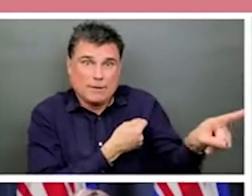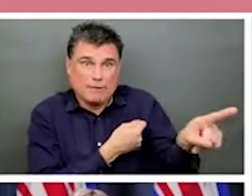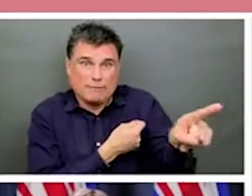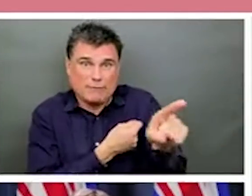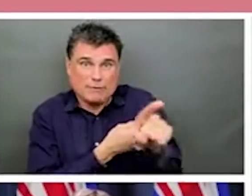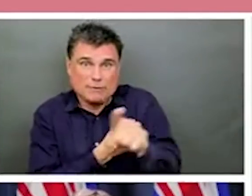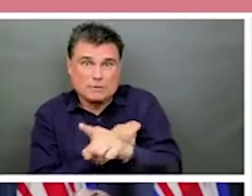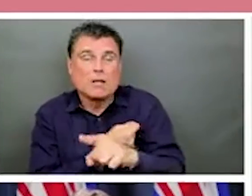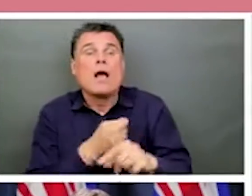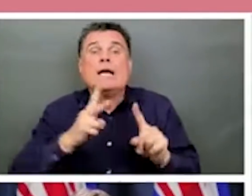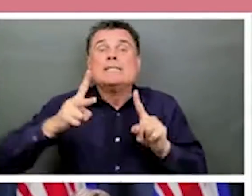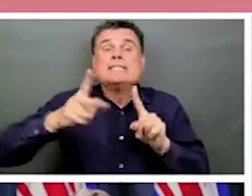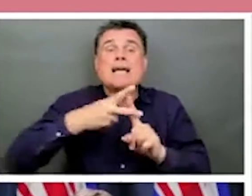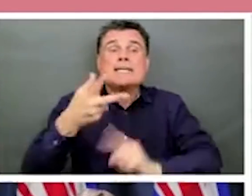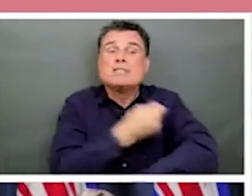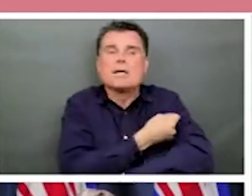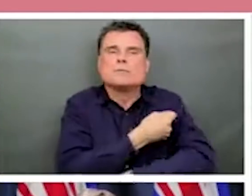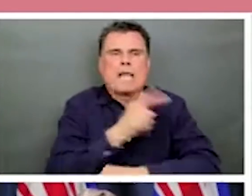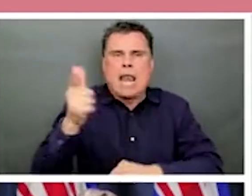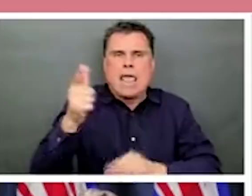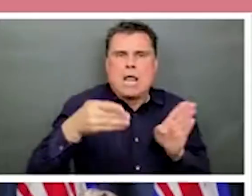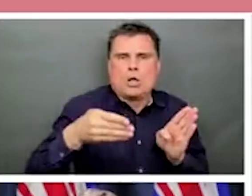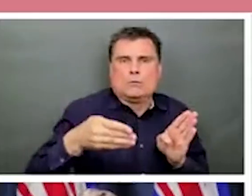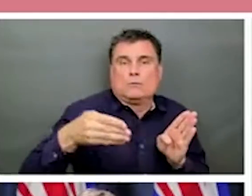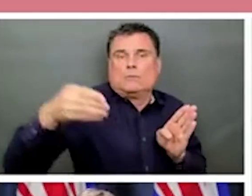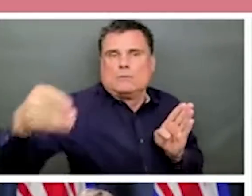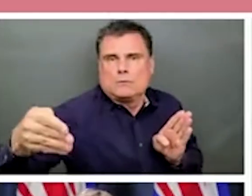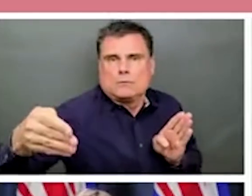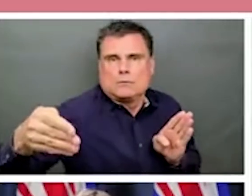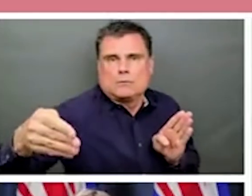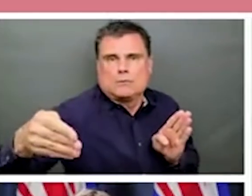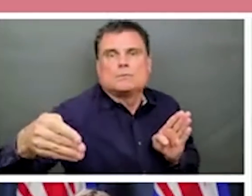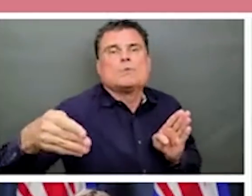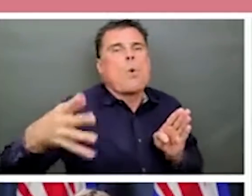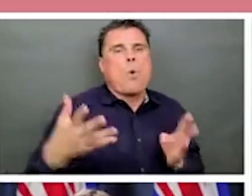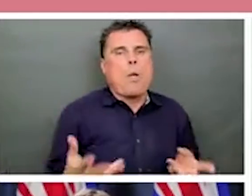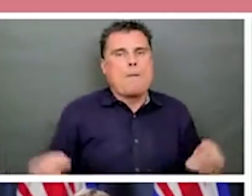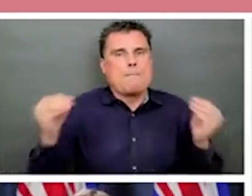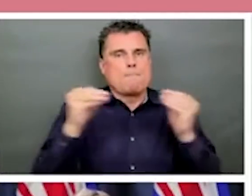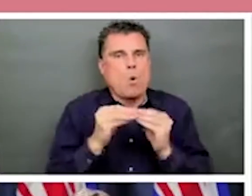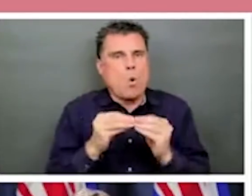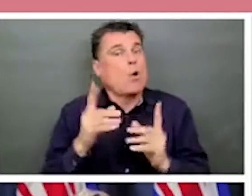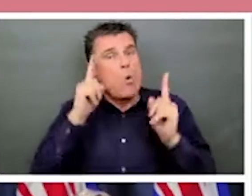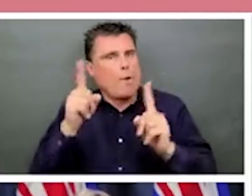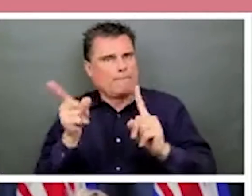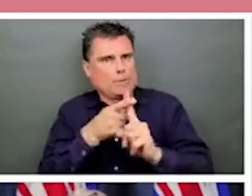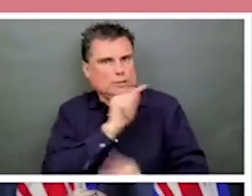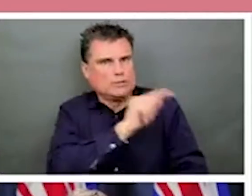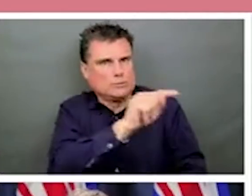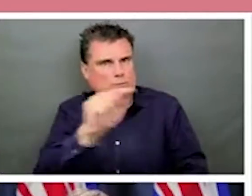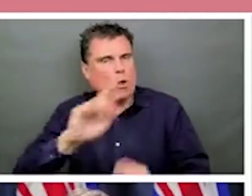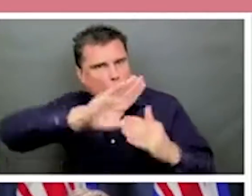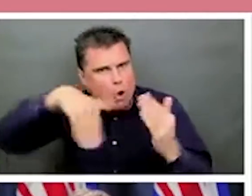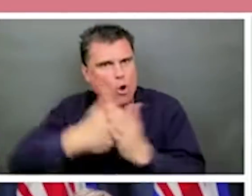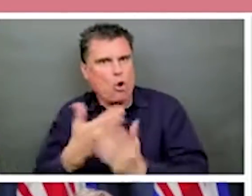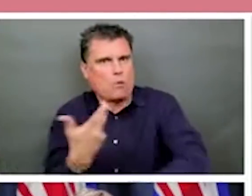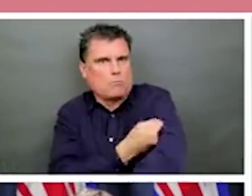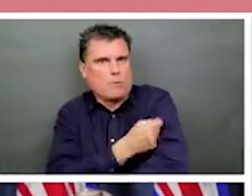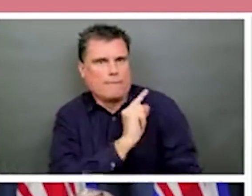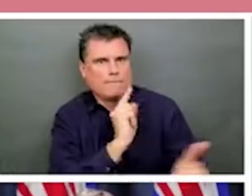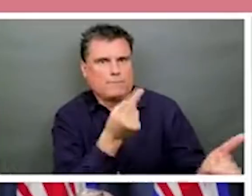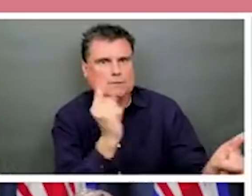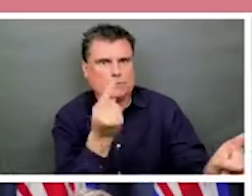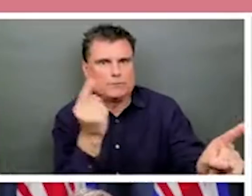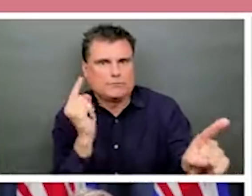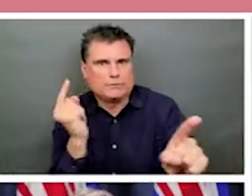it freed up, thousands of doses of these vaccines to allow expanded